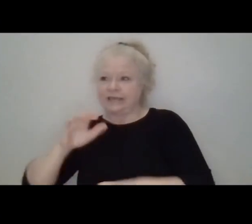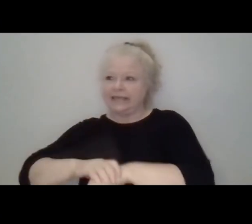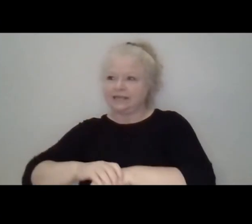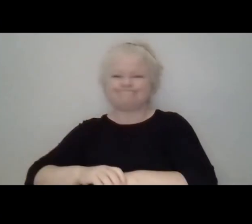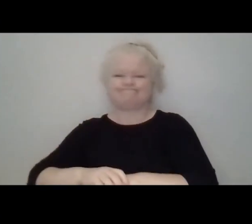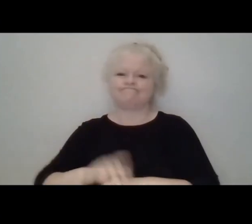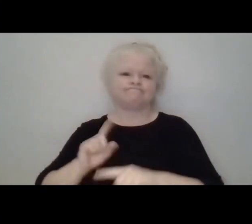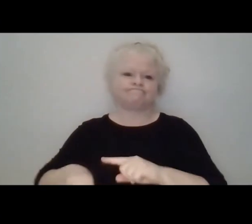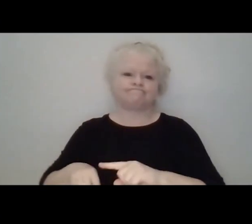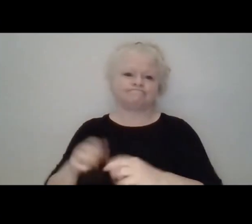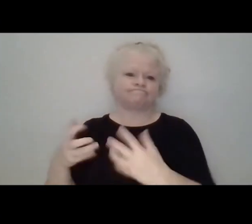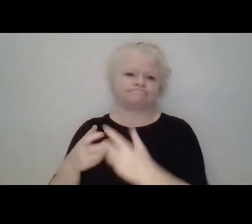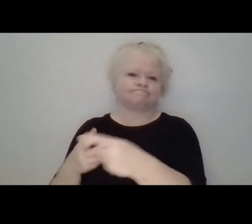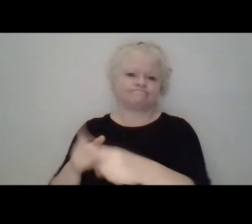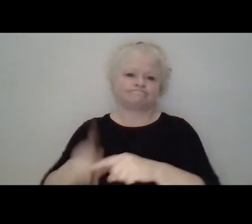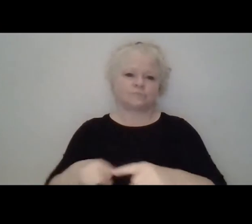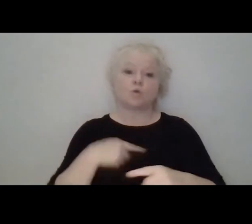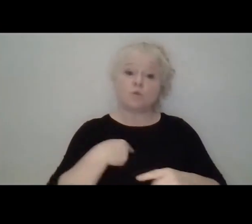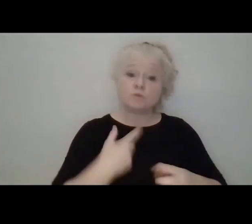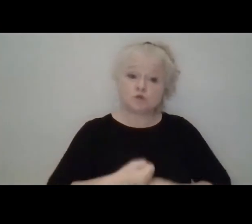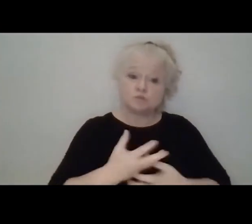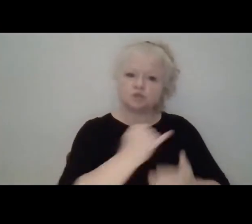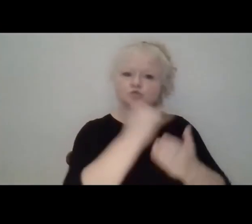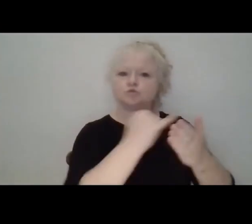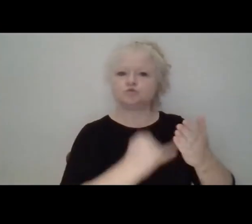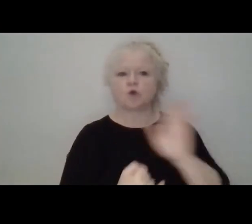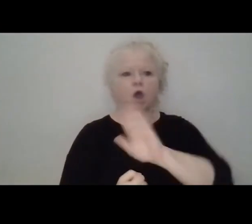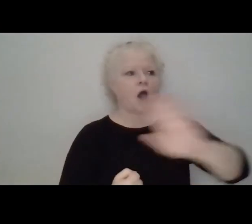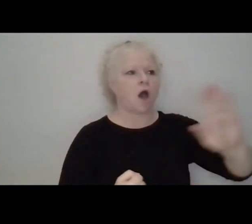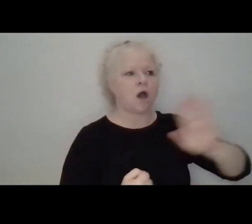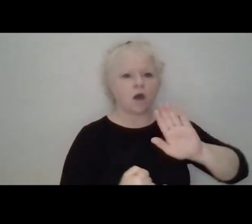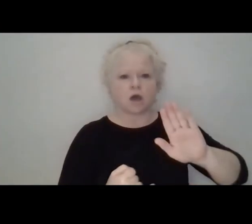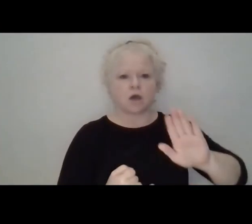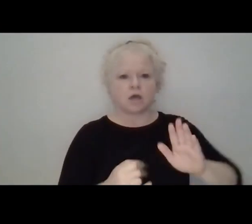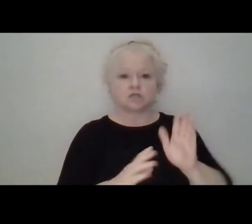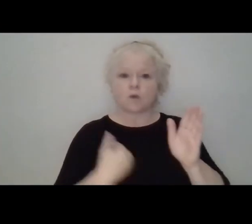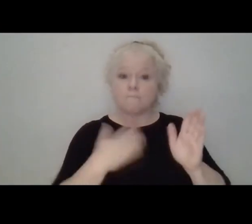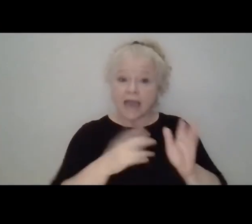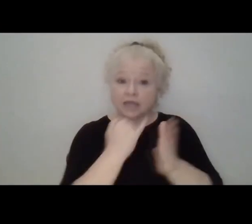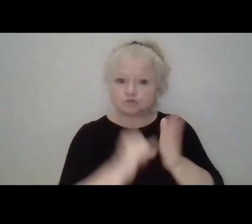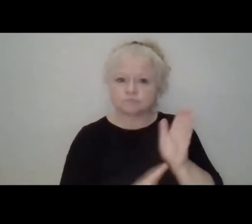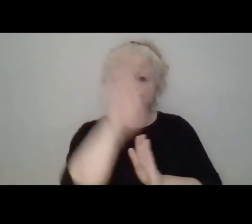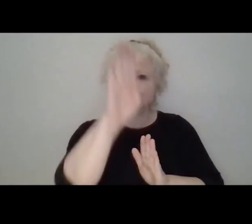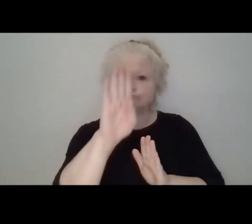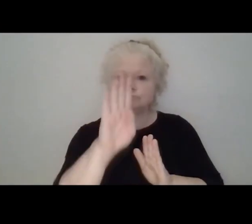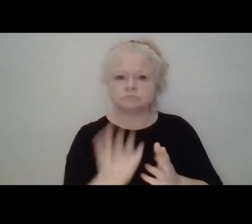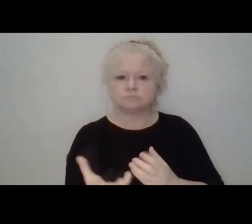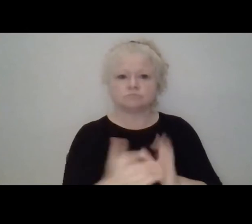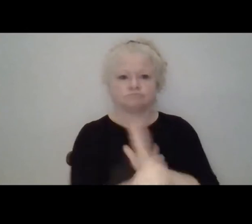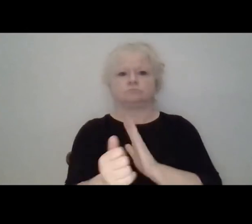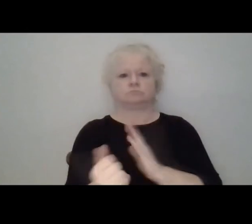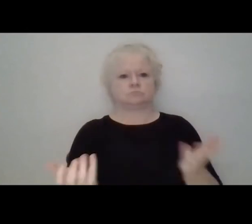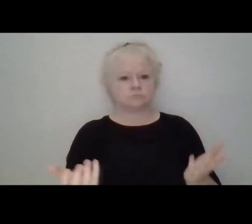I couldn't do that. Yeah. So that was actually a really good way to force me to excel in areas that maybe other people didn't have